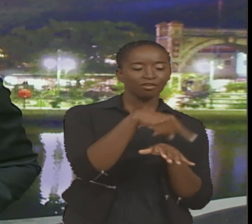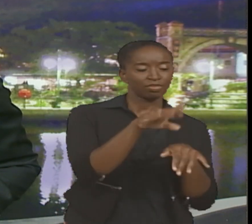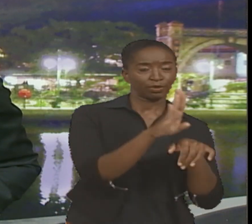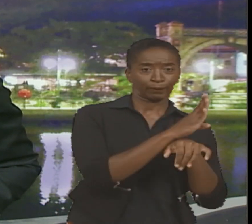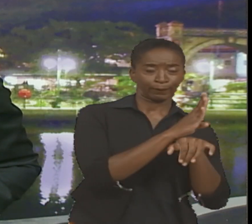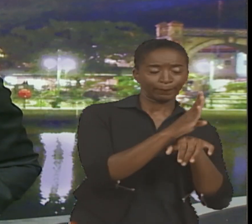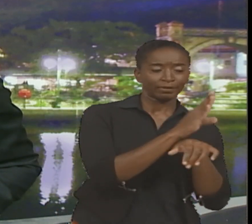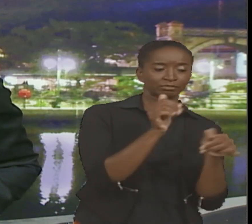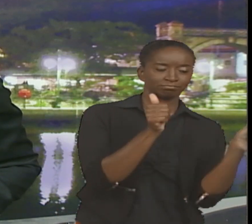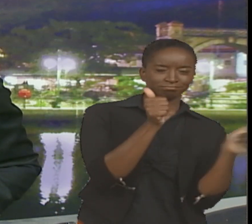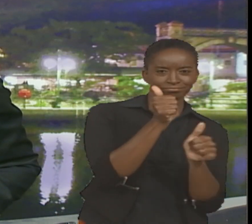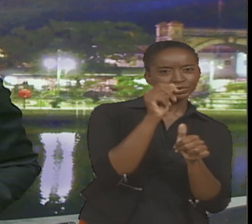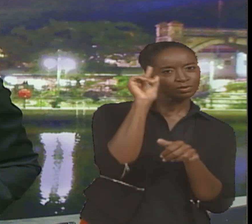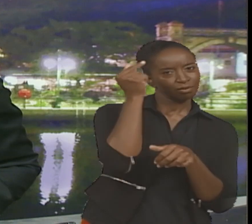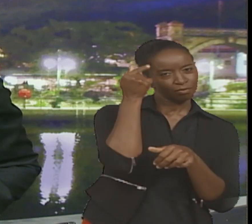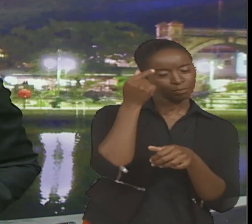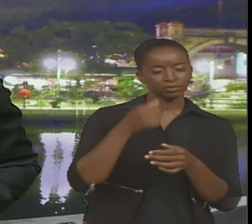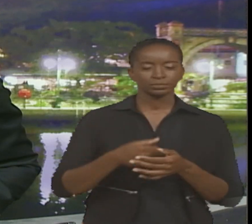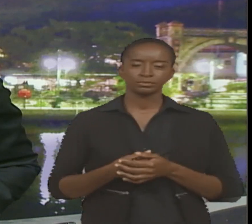central government operations.